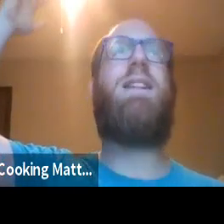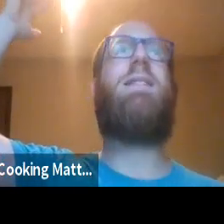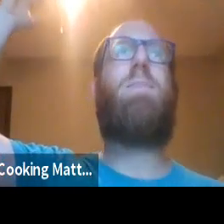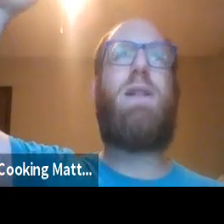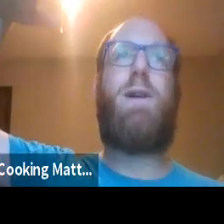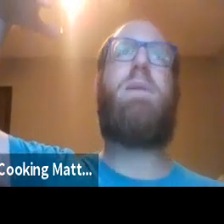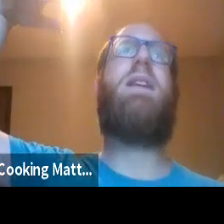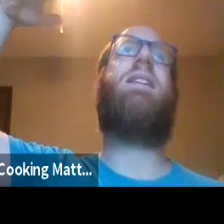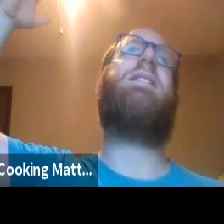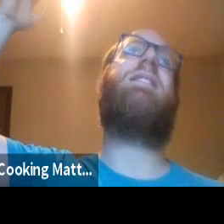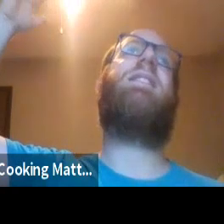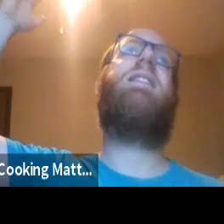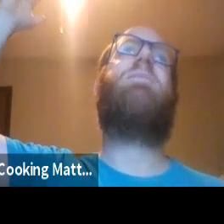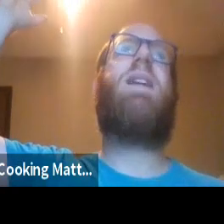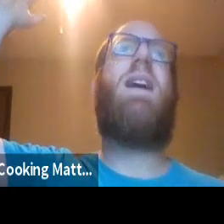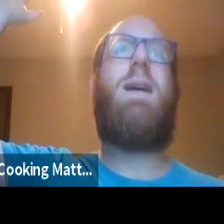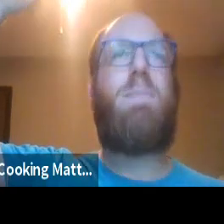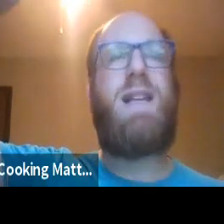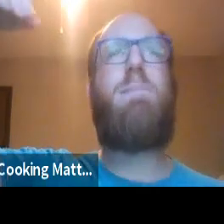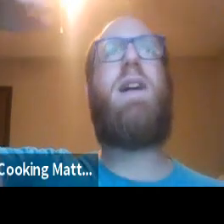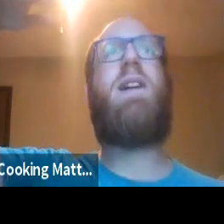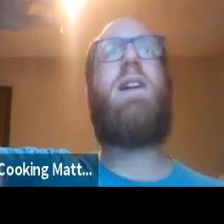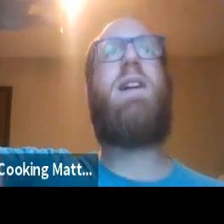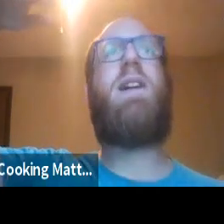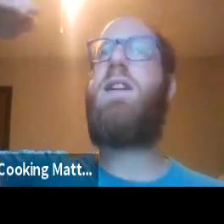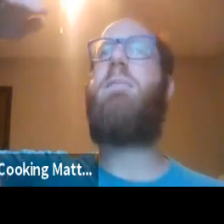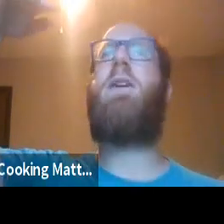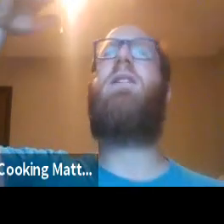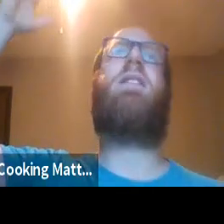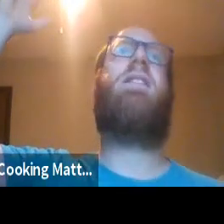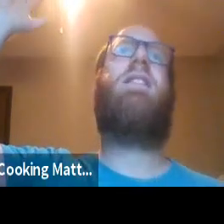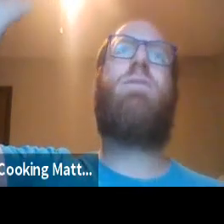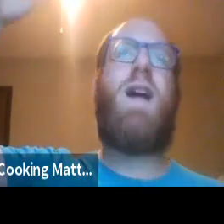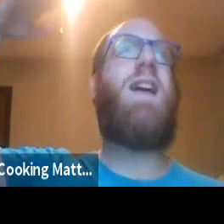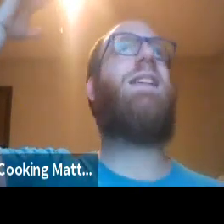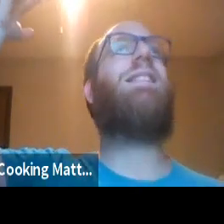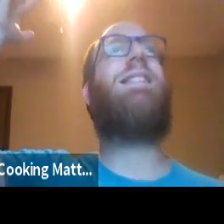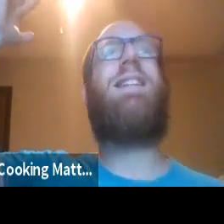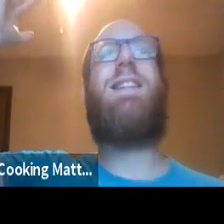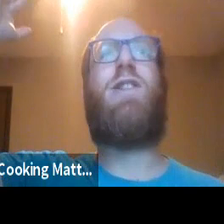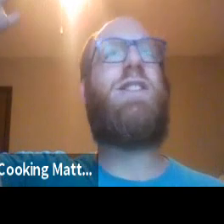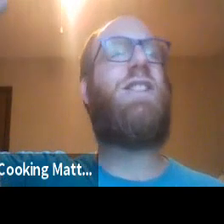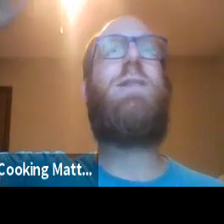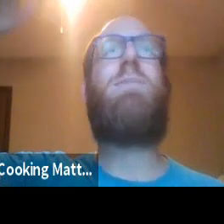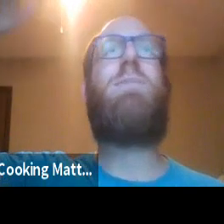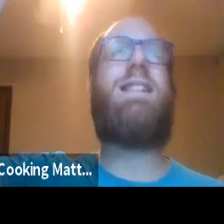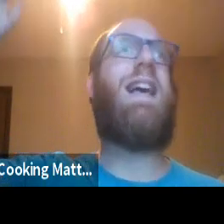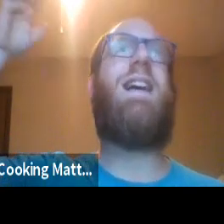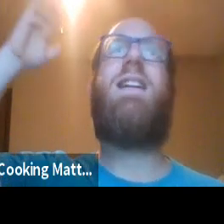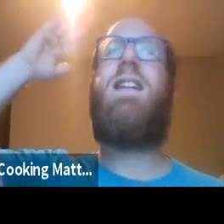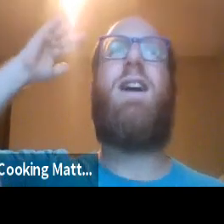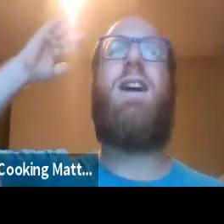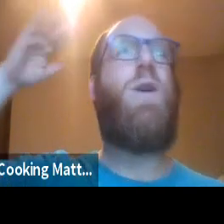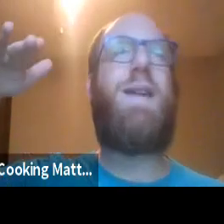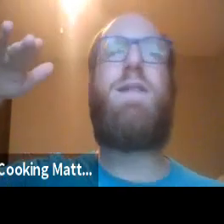black beans, pinto beans, peanut butter, coconut milk, rice. There's just some